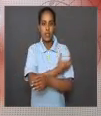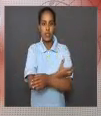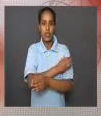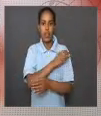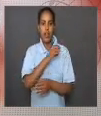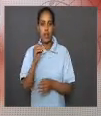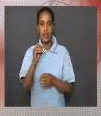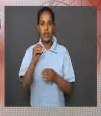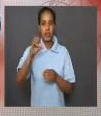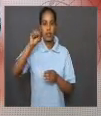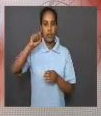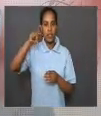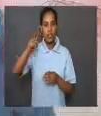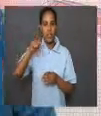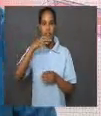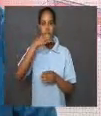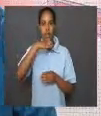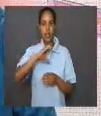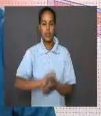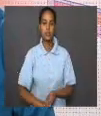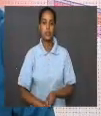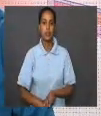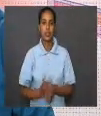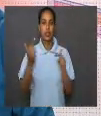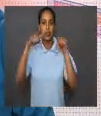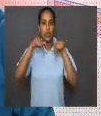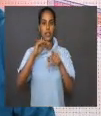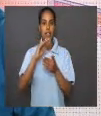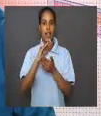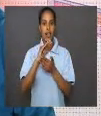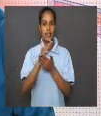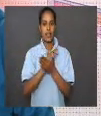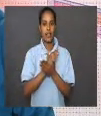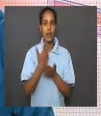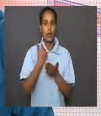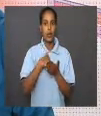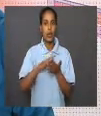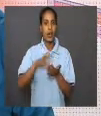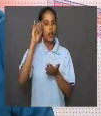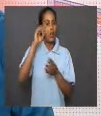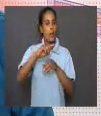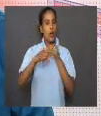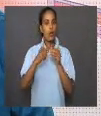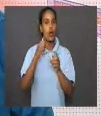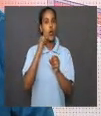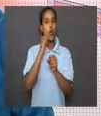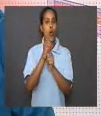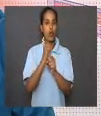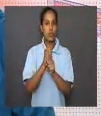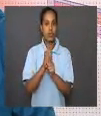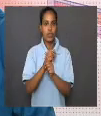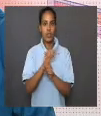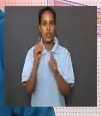and specific heat. In today's lesson, we will learn about work